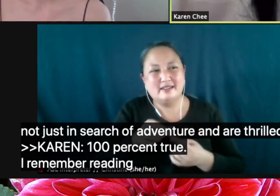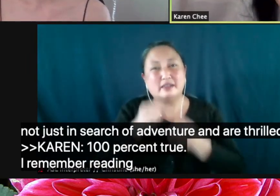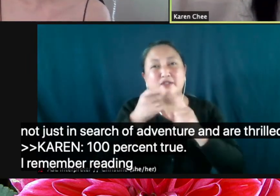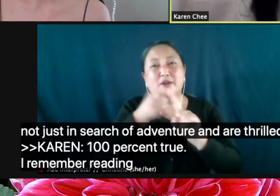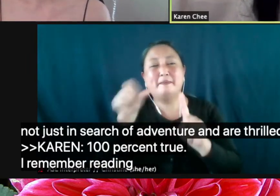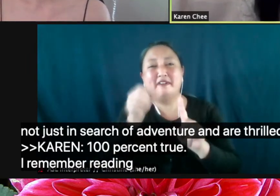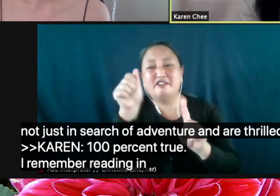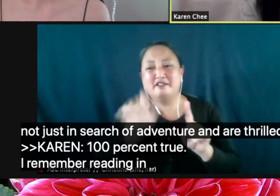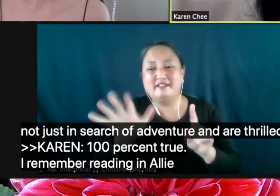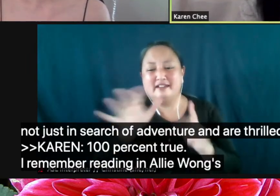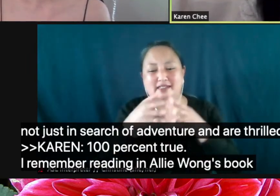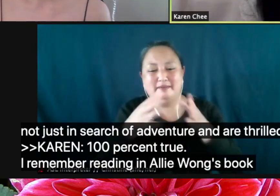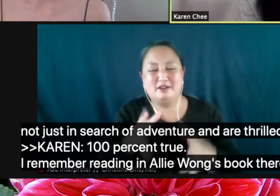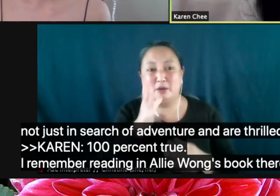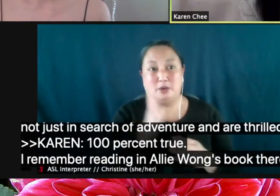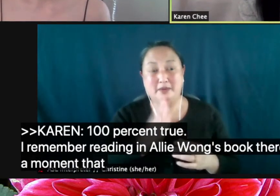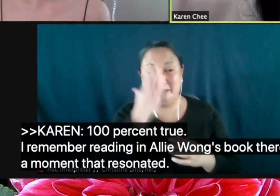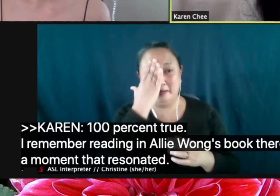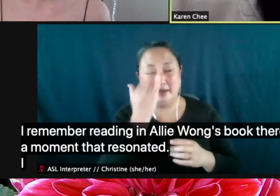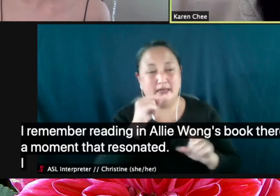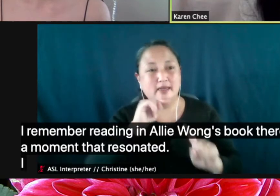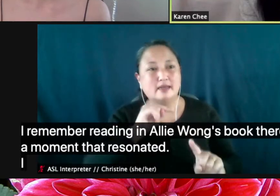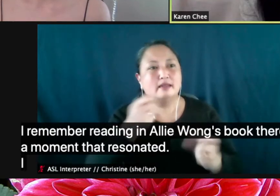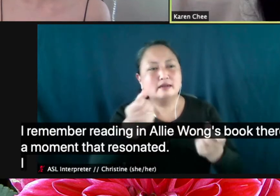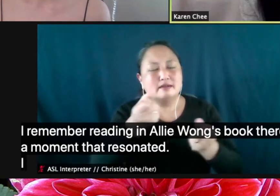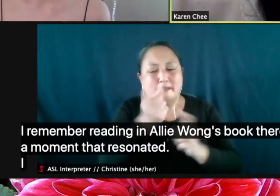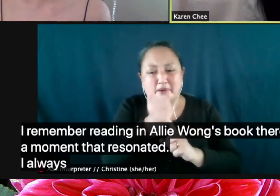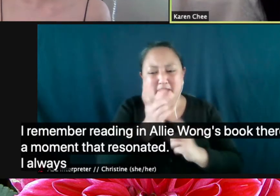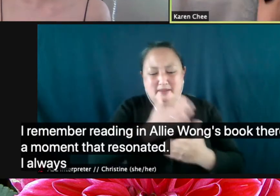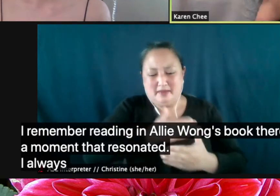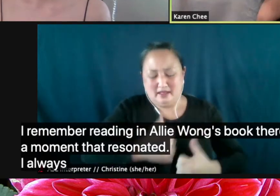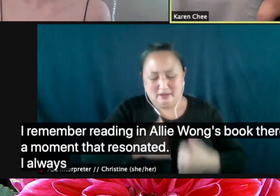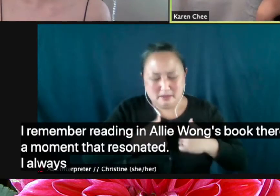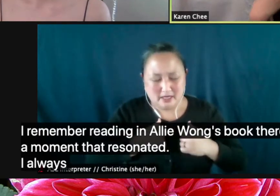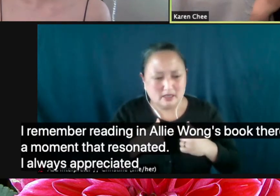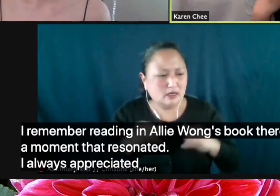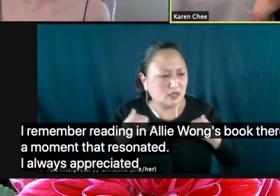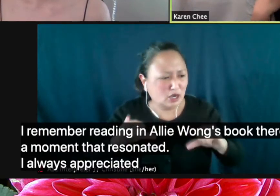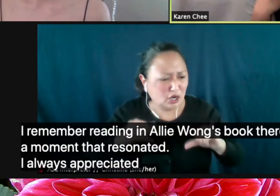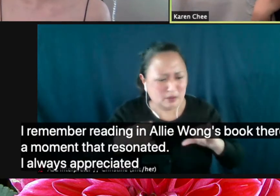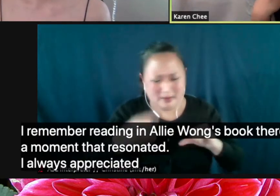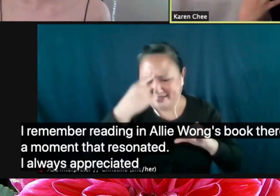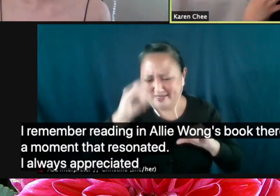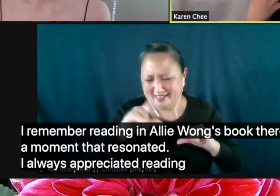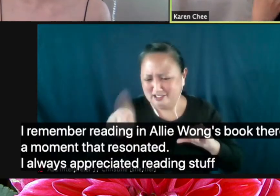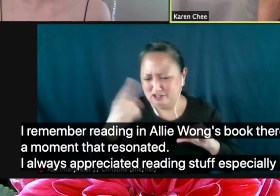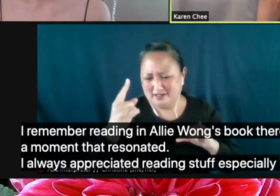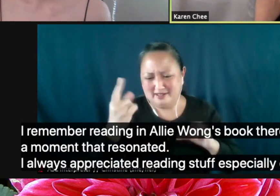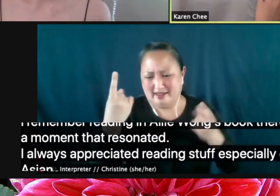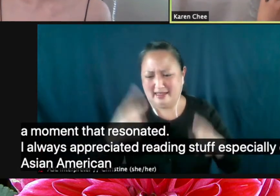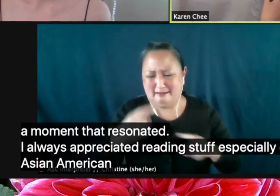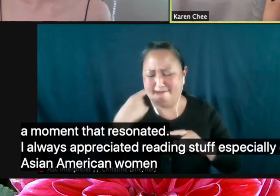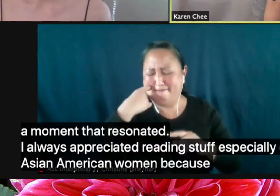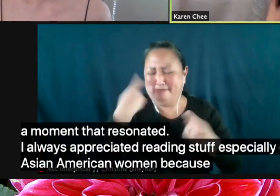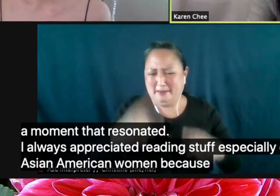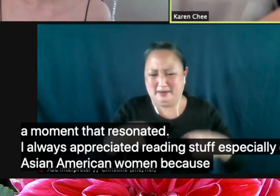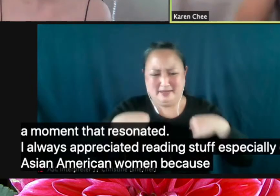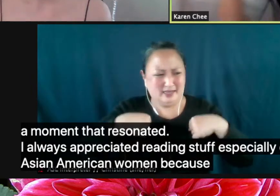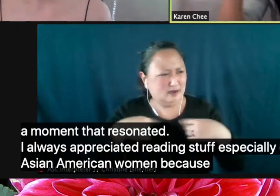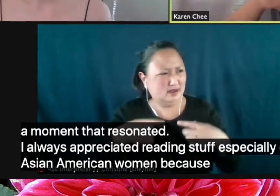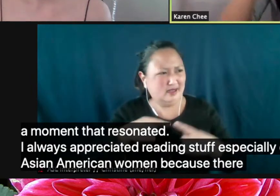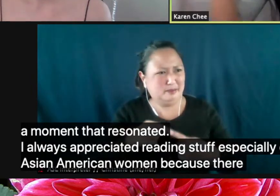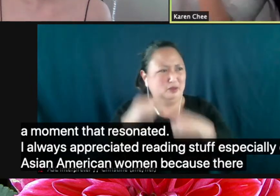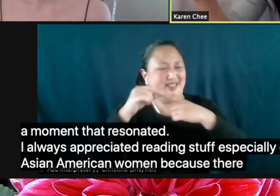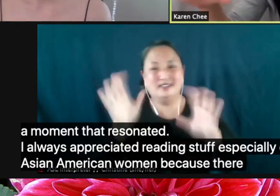other Asian American women, because there are moments in my life where I'm like, oh, I think this is just, that happened just to me, like I'm an anomaly. And then I